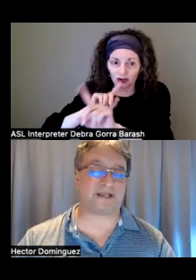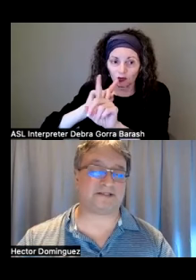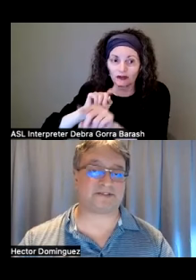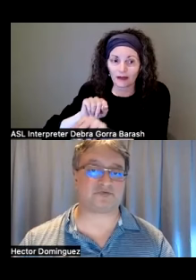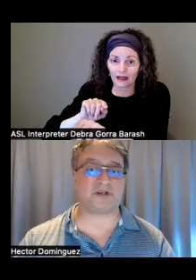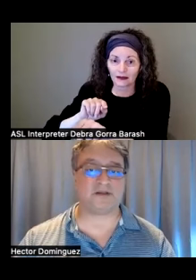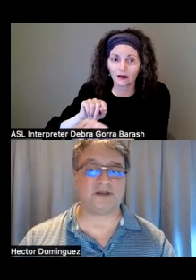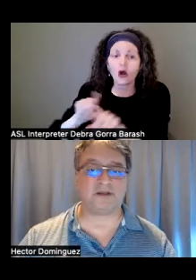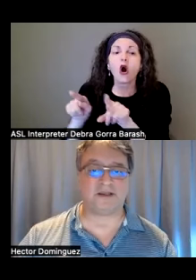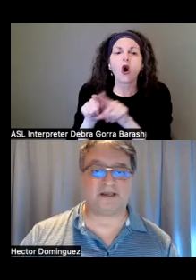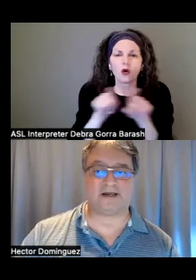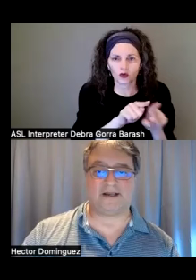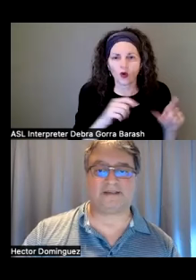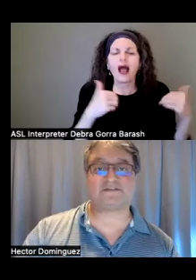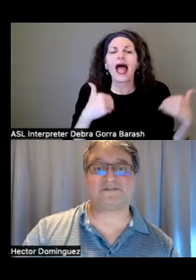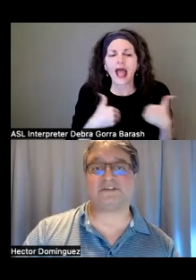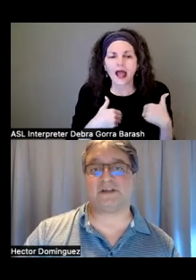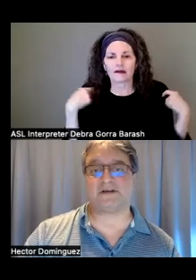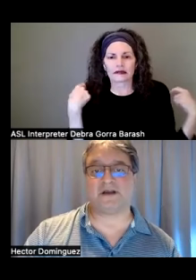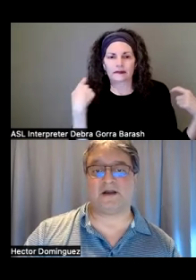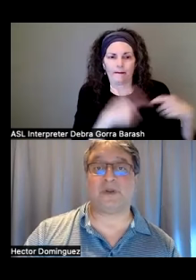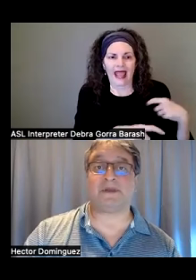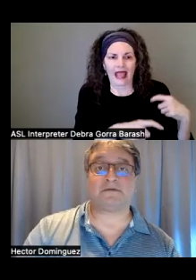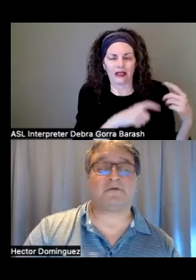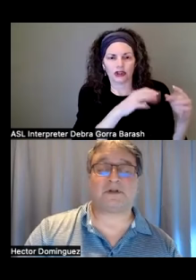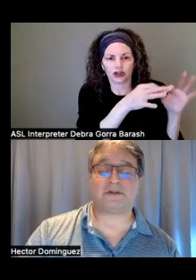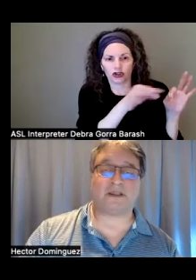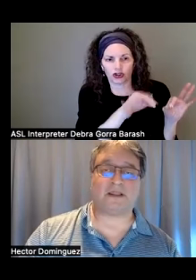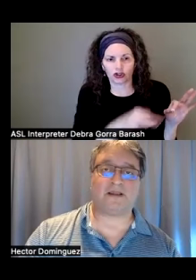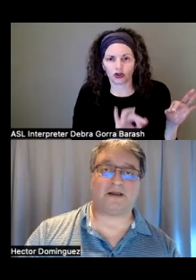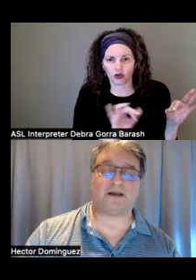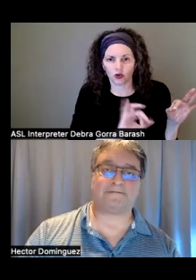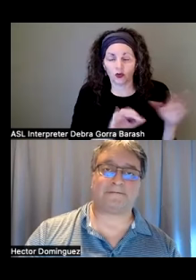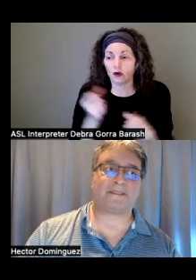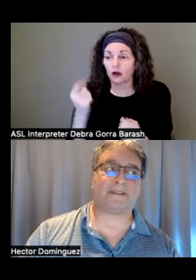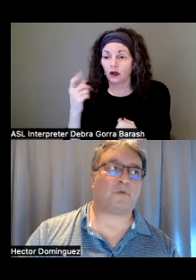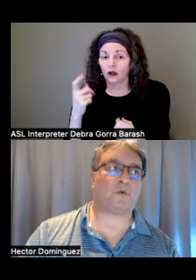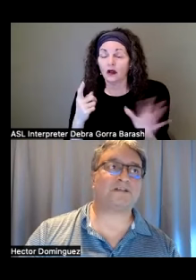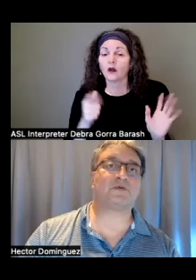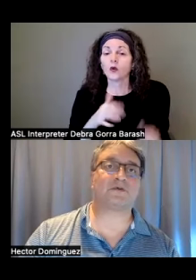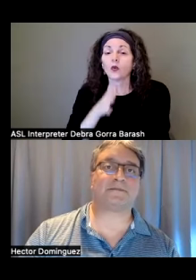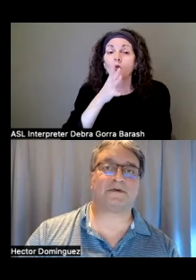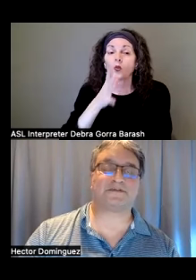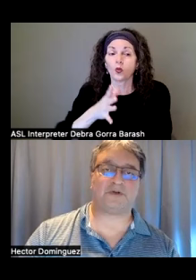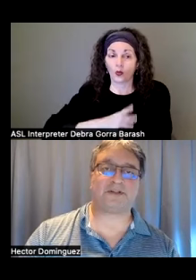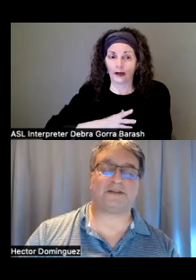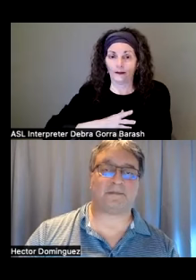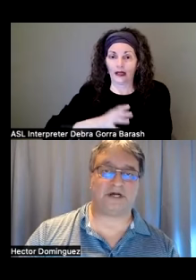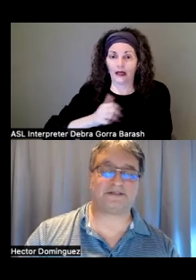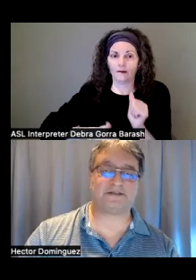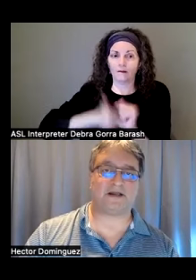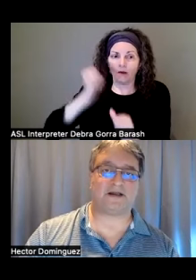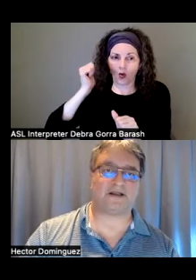in Spanish as well. In terms of gender, women were the ones who